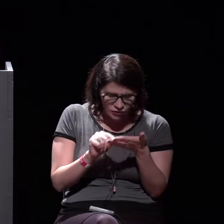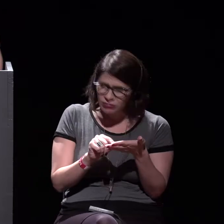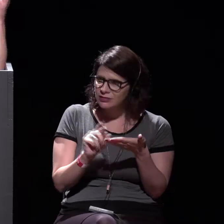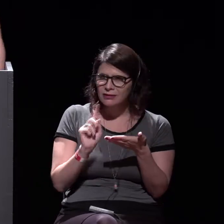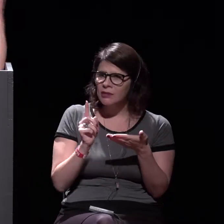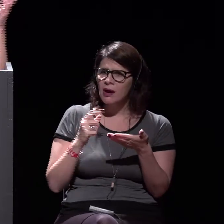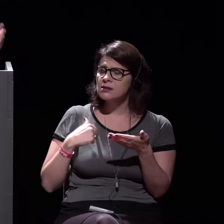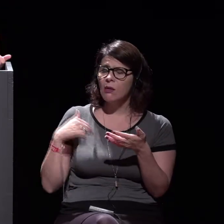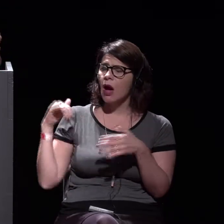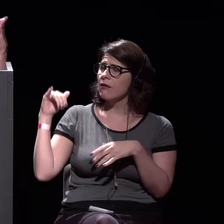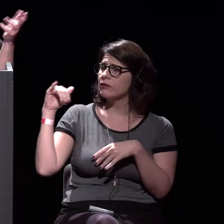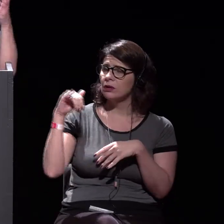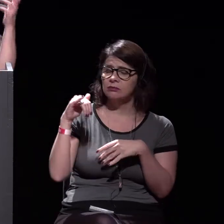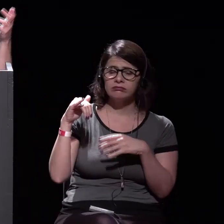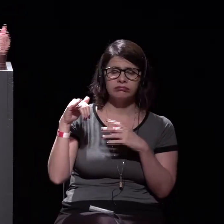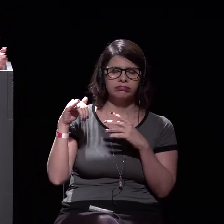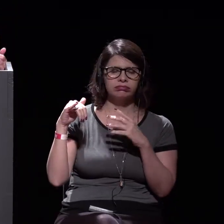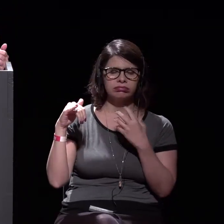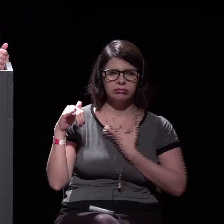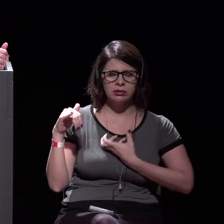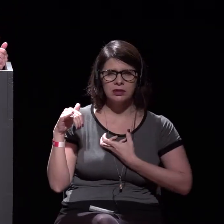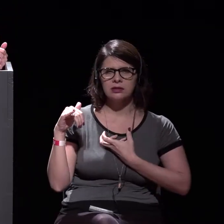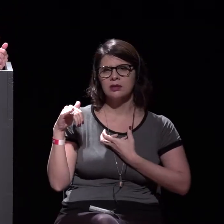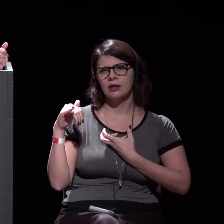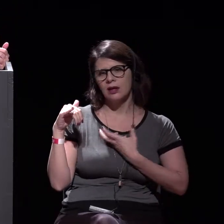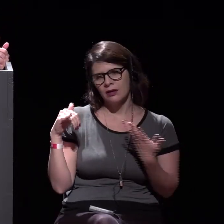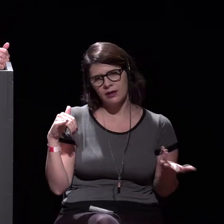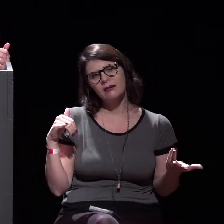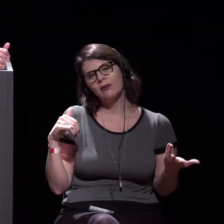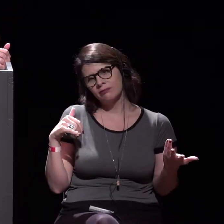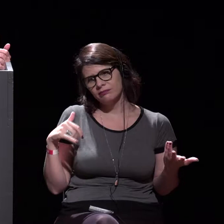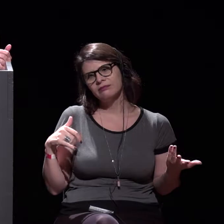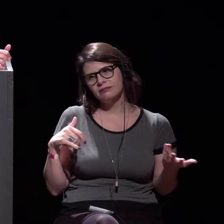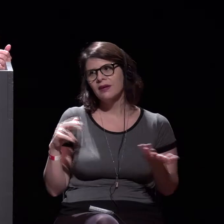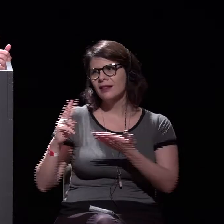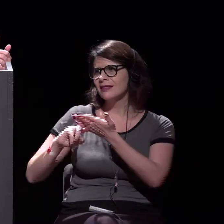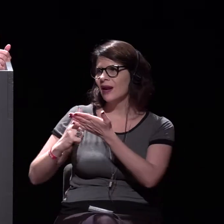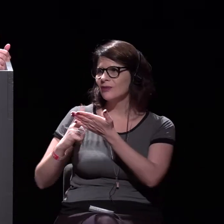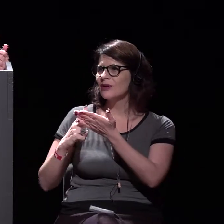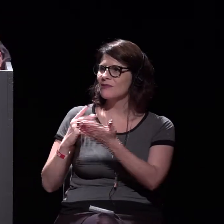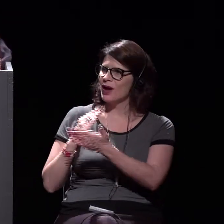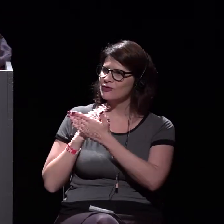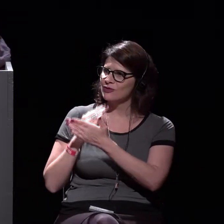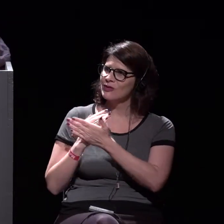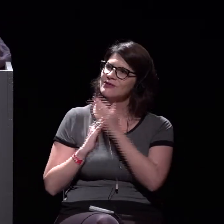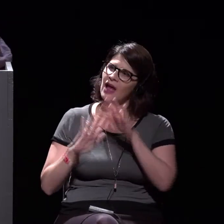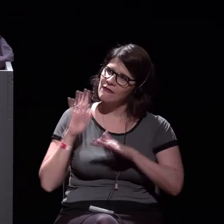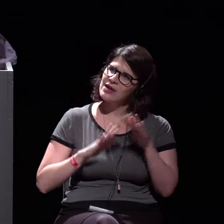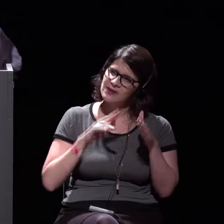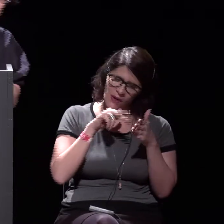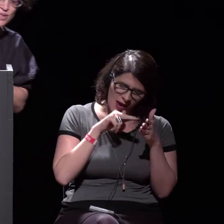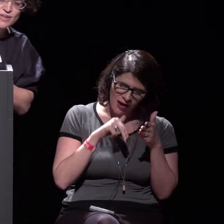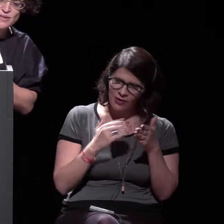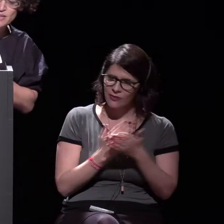so translators and might read bits of this text at some point, but I will try to keep that to a